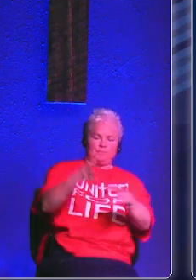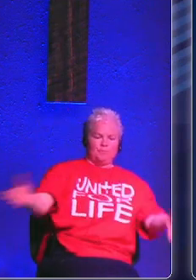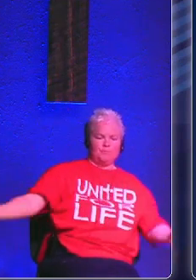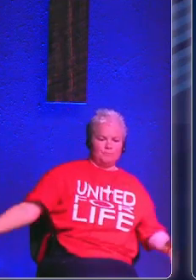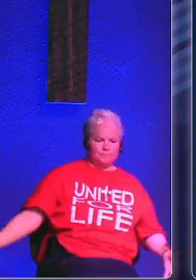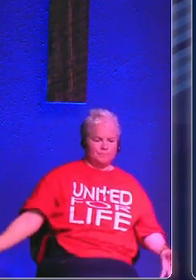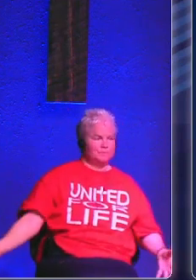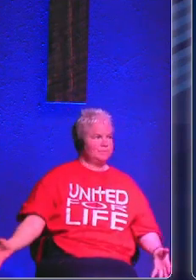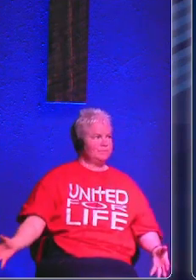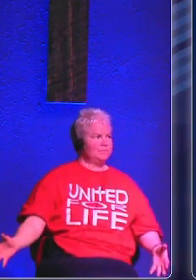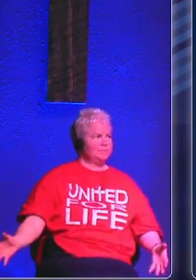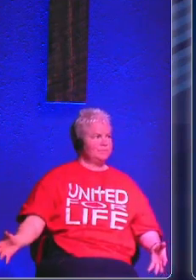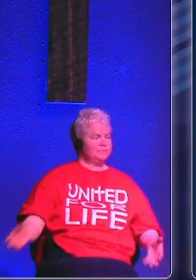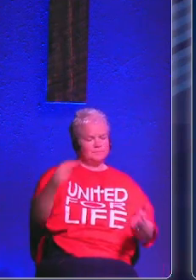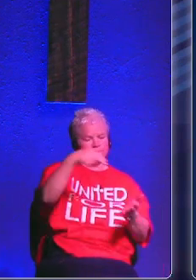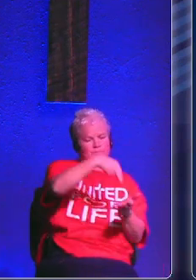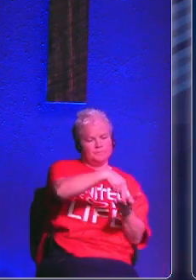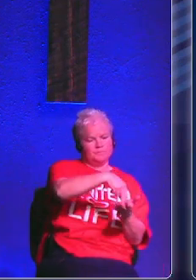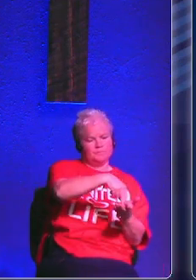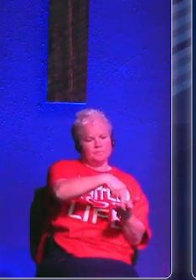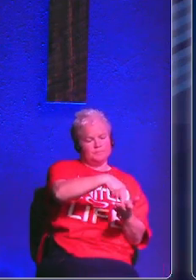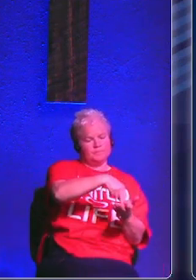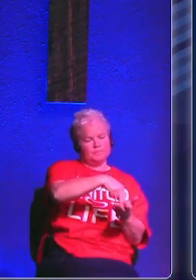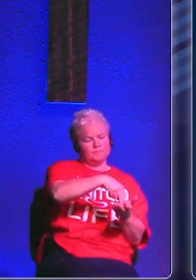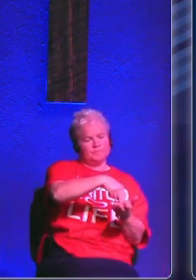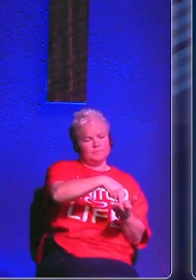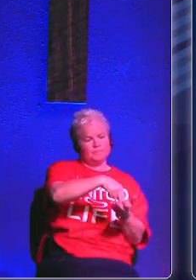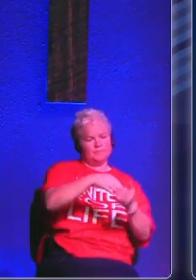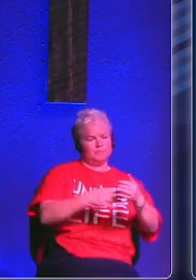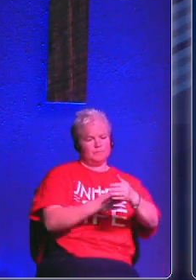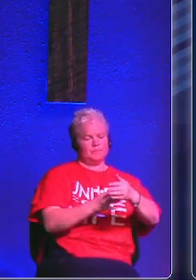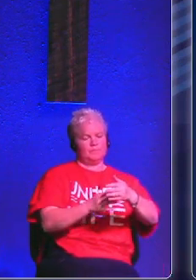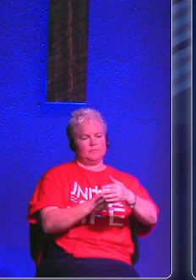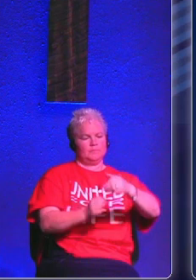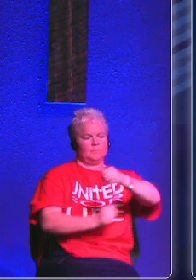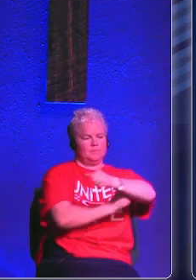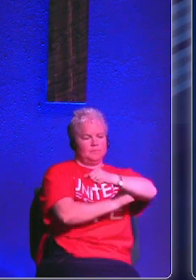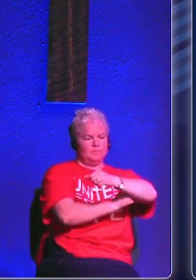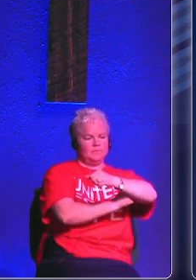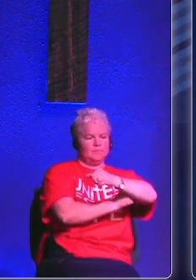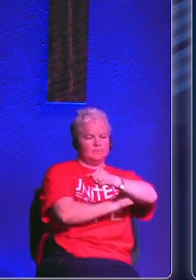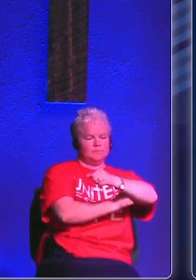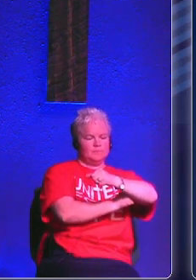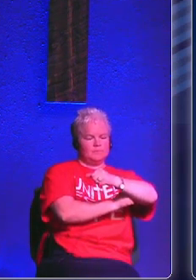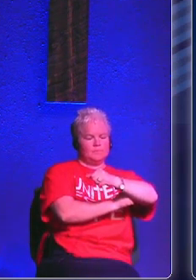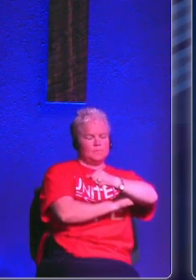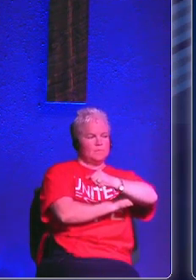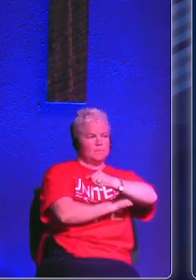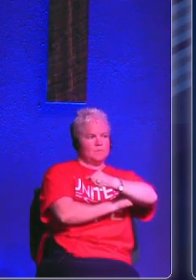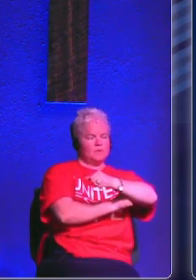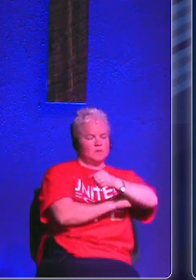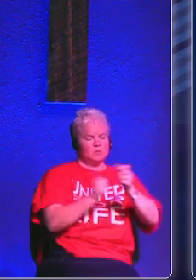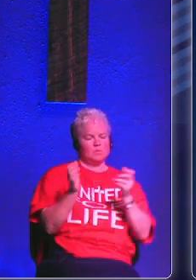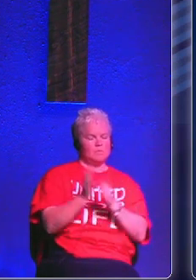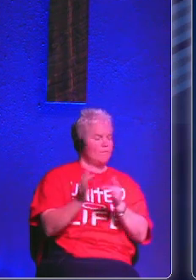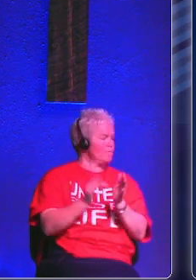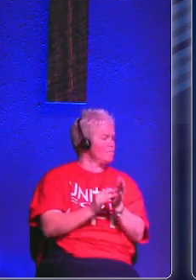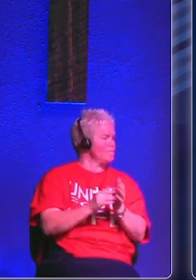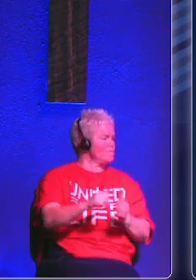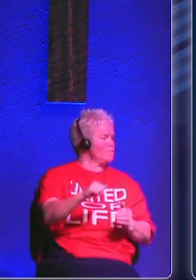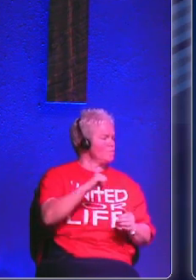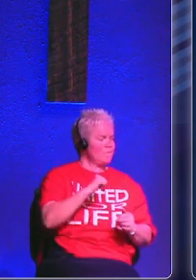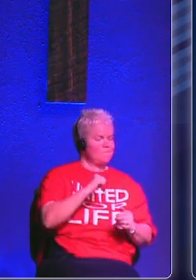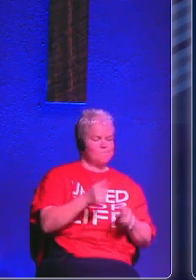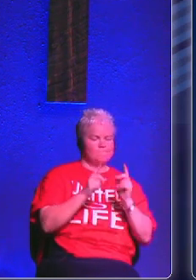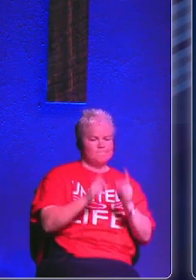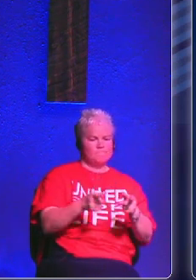anyway. You might as well stand firm in what needs to be stood in, right? And that's Jesus himself. So